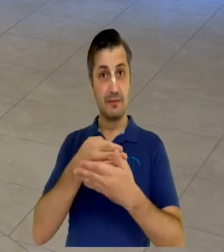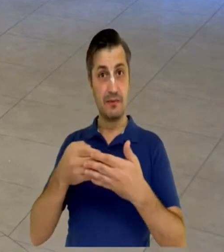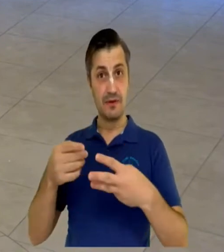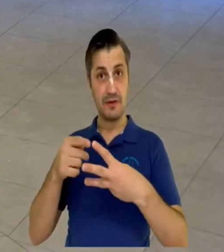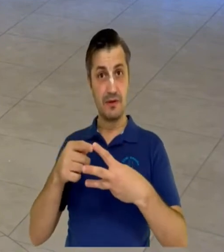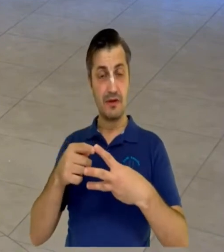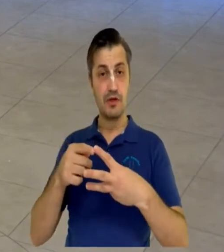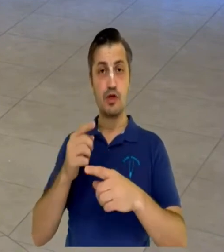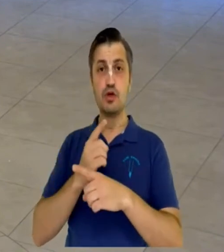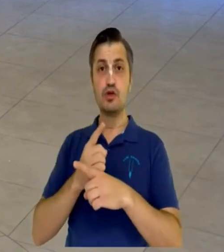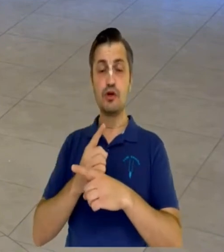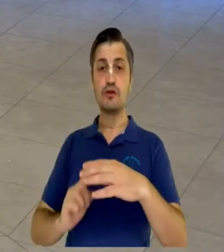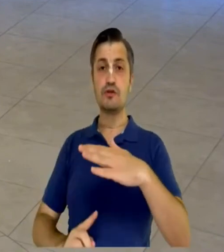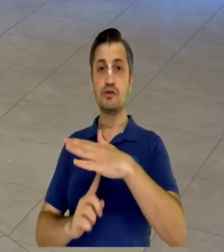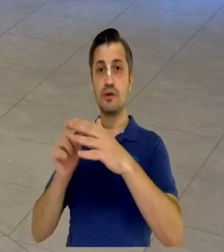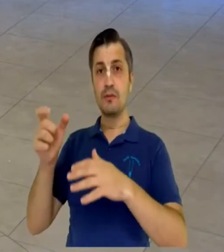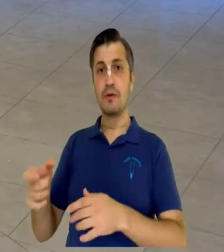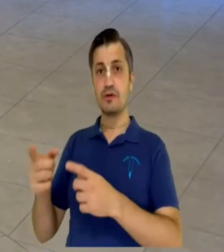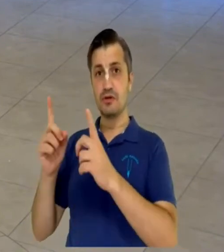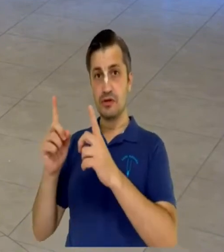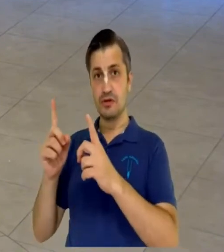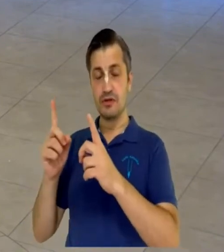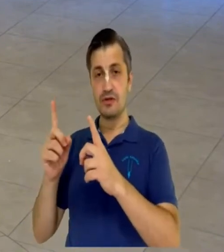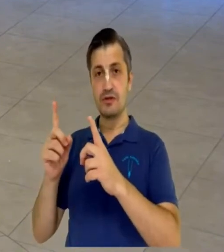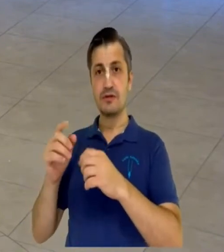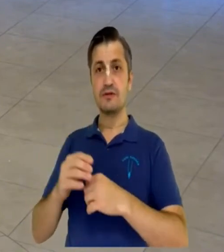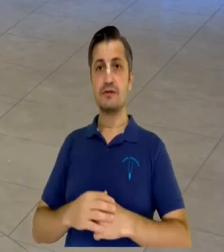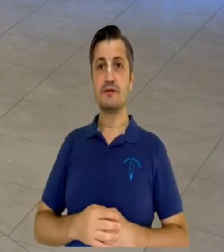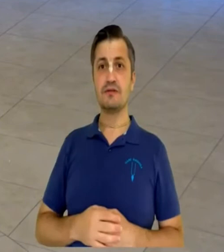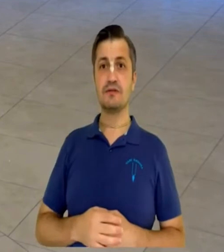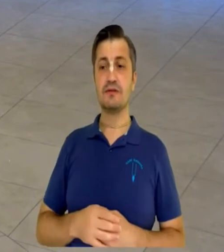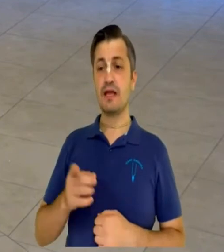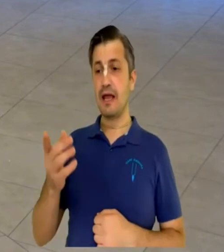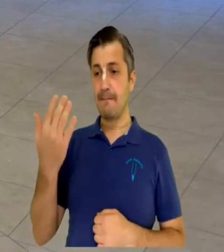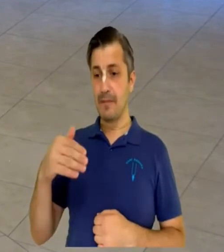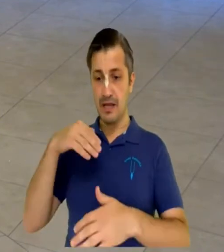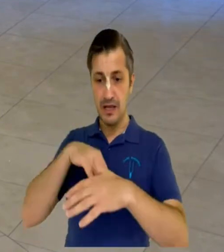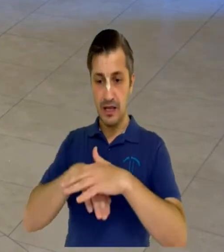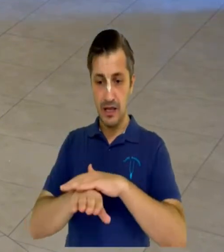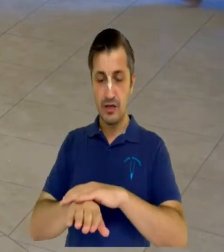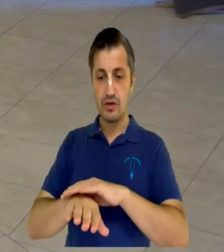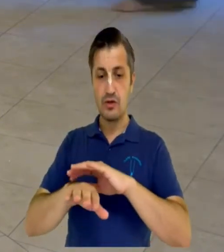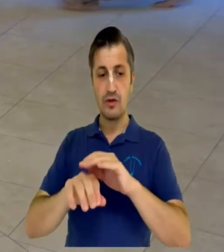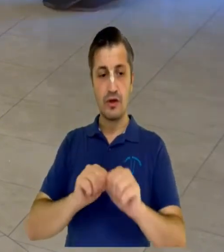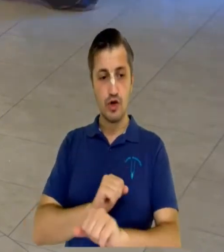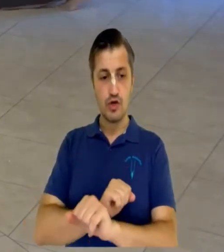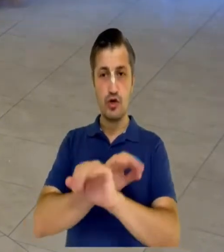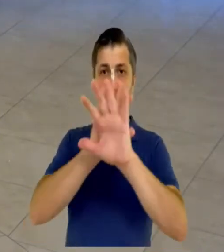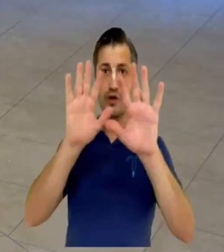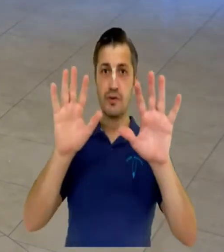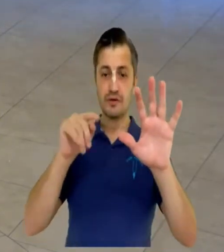living personality, the Supreme Soul, the imperishable Lord himself, who has entered the three worlds and is maintaining them. So